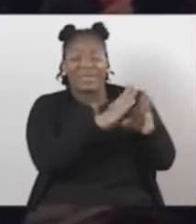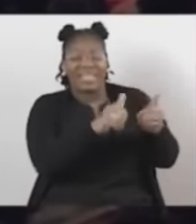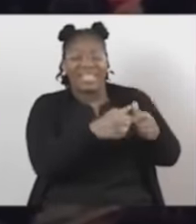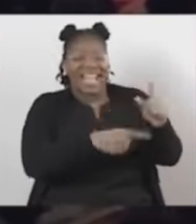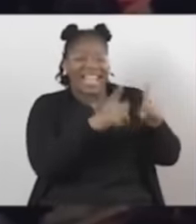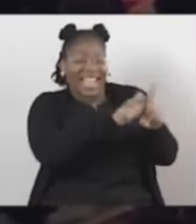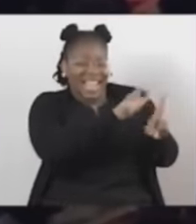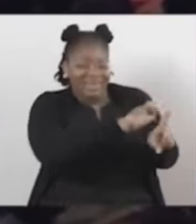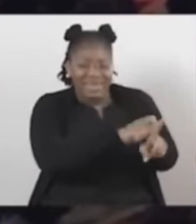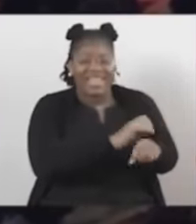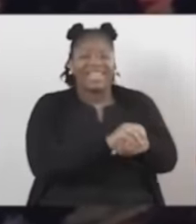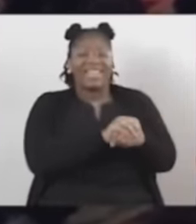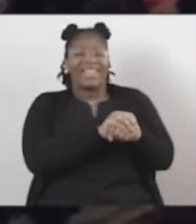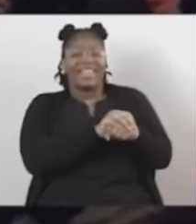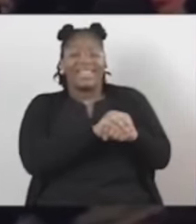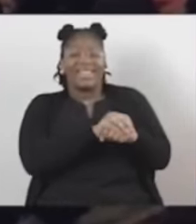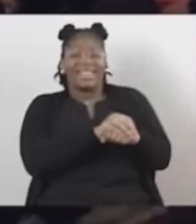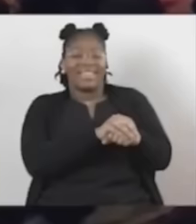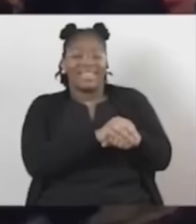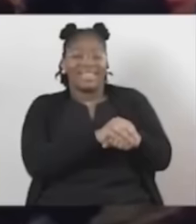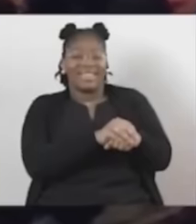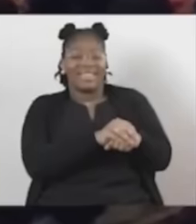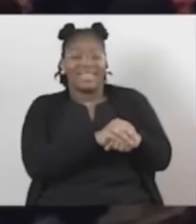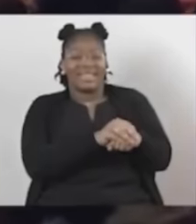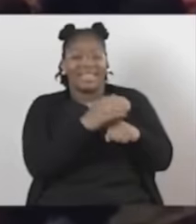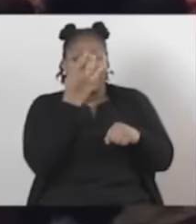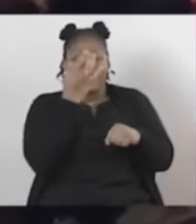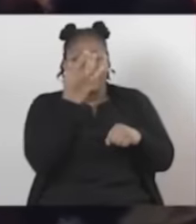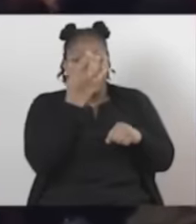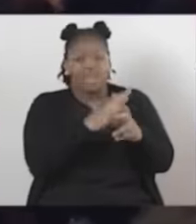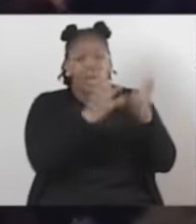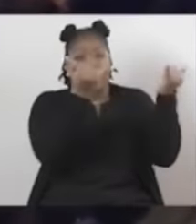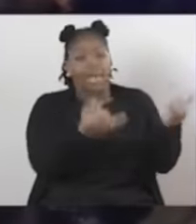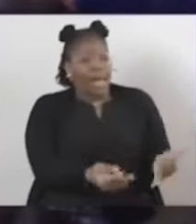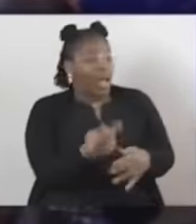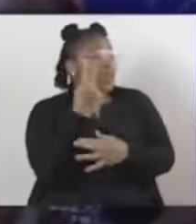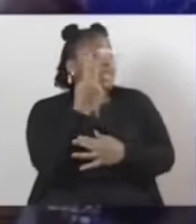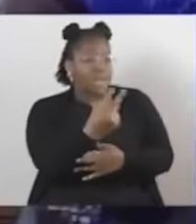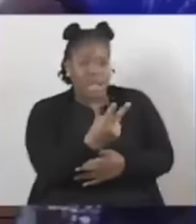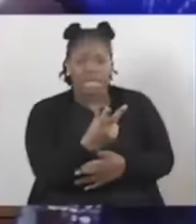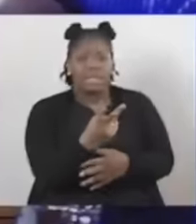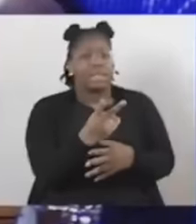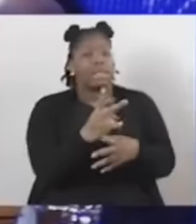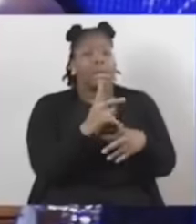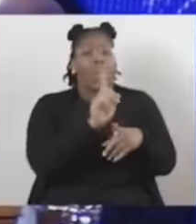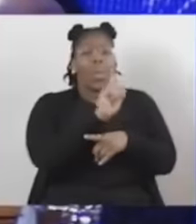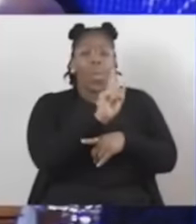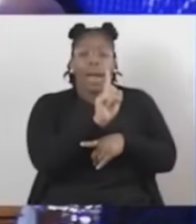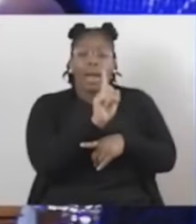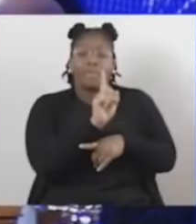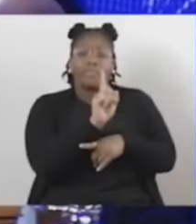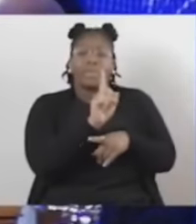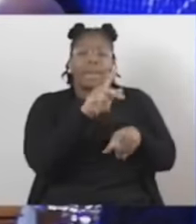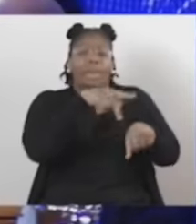priest, warms his hands by the fire, and the exposed and separated seams in his life are now